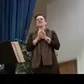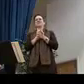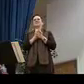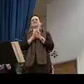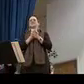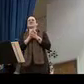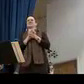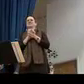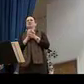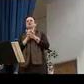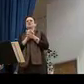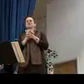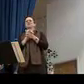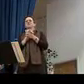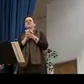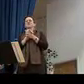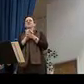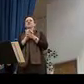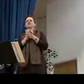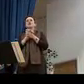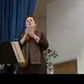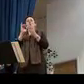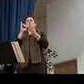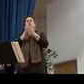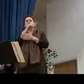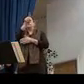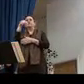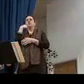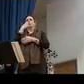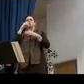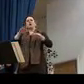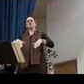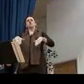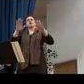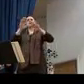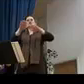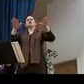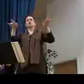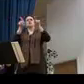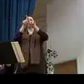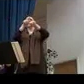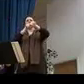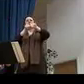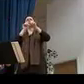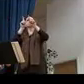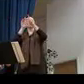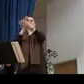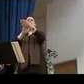For those of you who have raised children while you attended school, please stand.